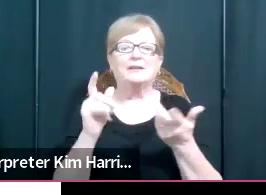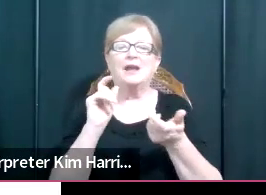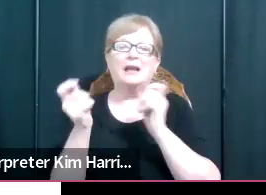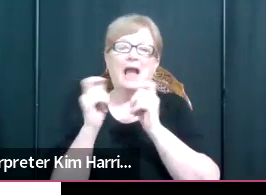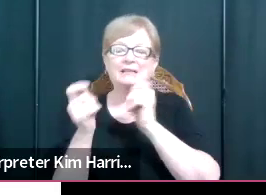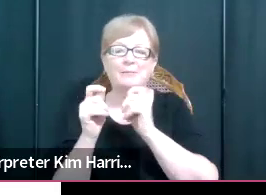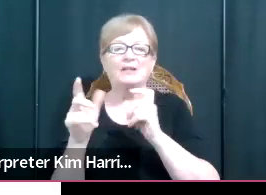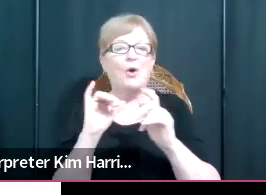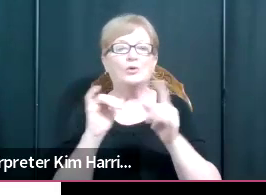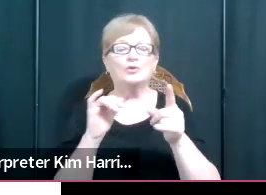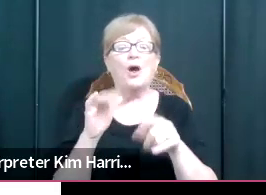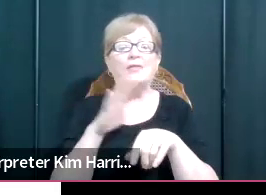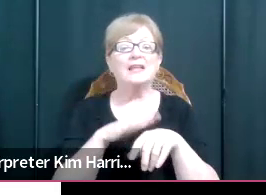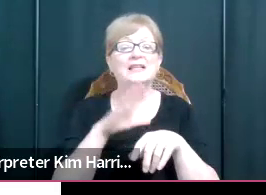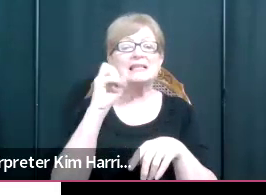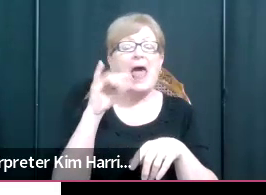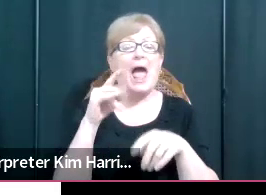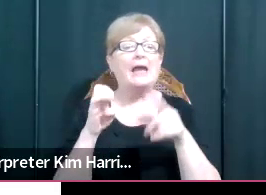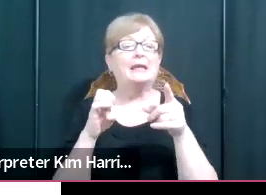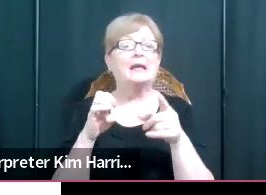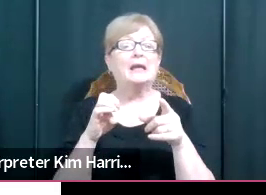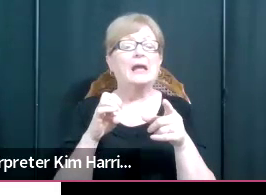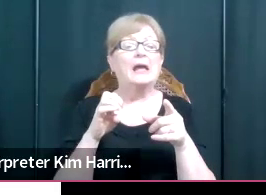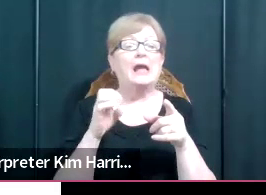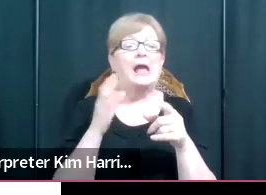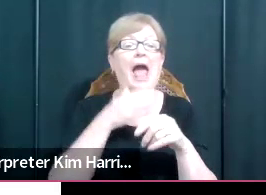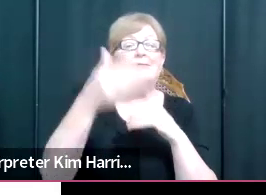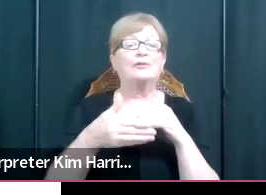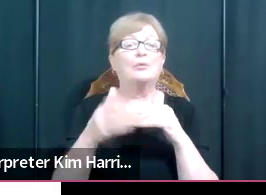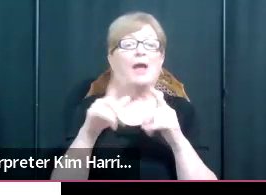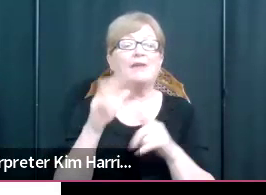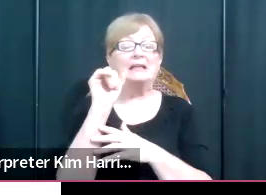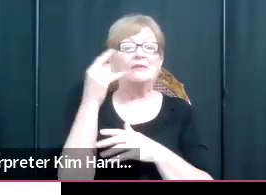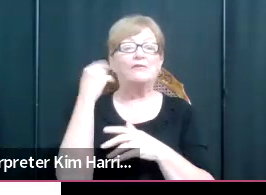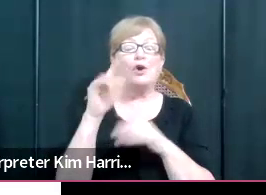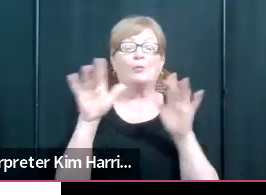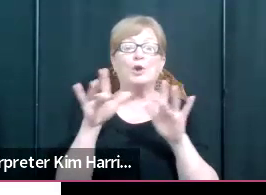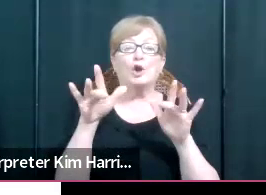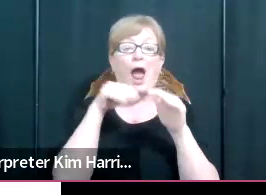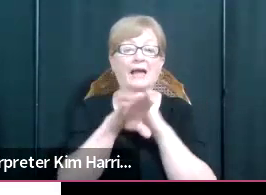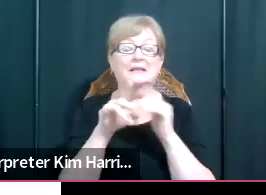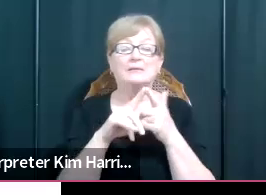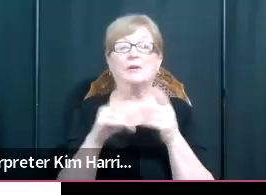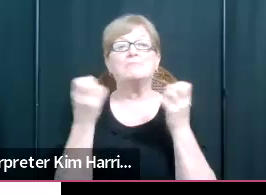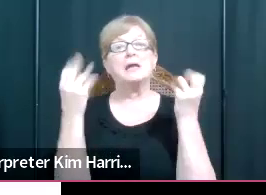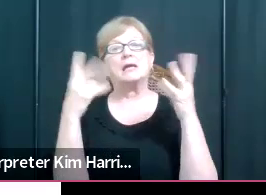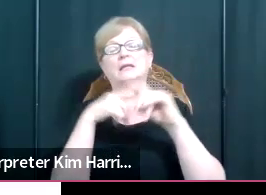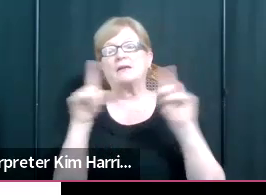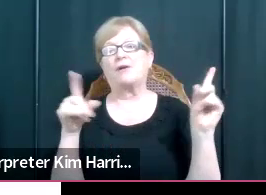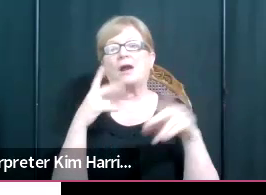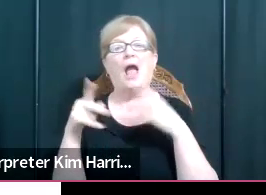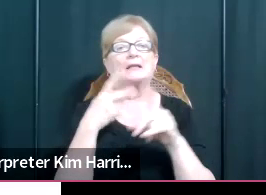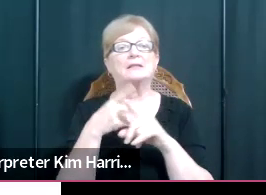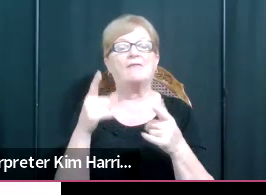And on the slide after that, we have AT for computer access. So we have lots of different type